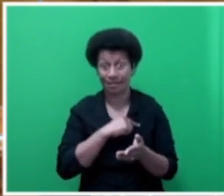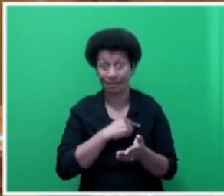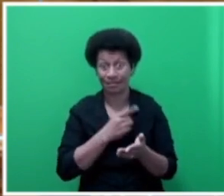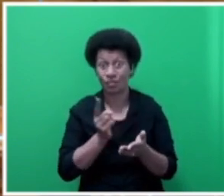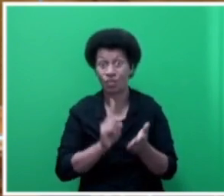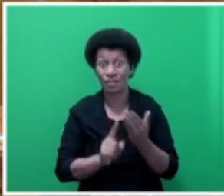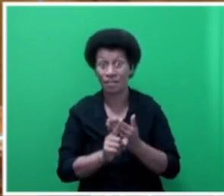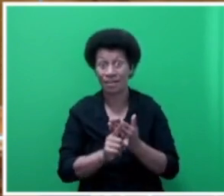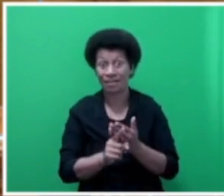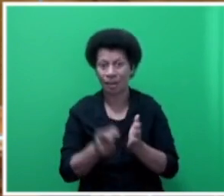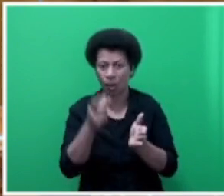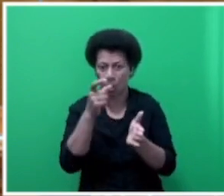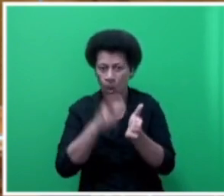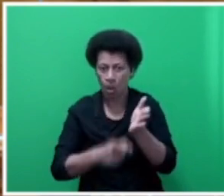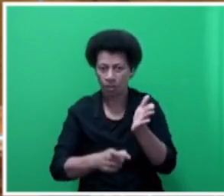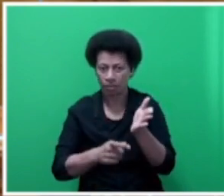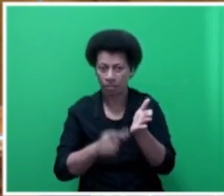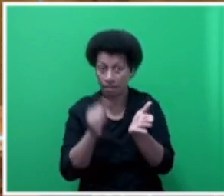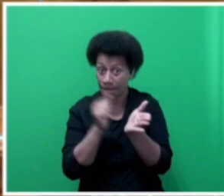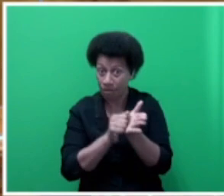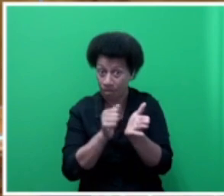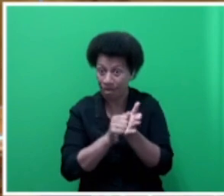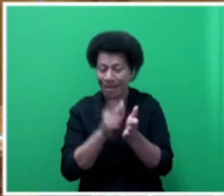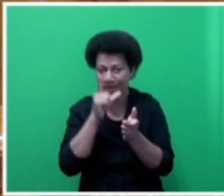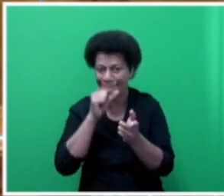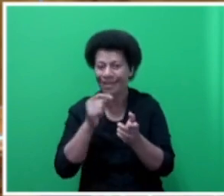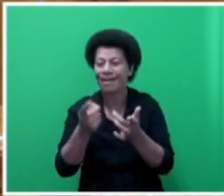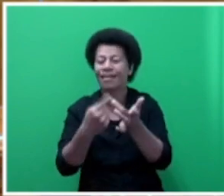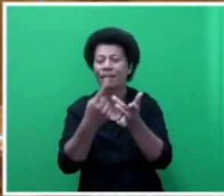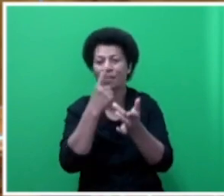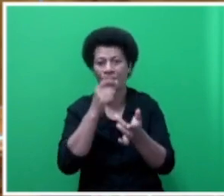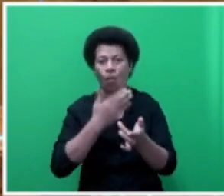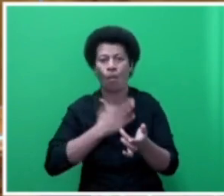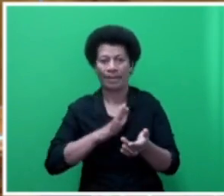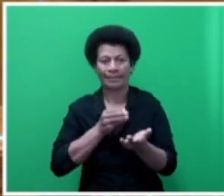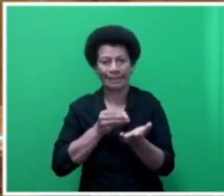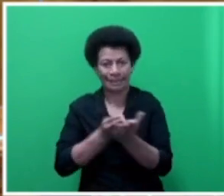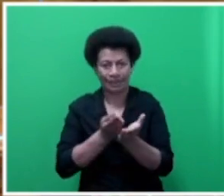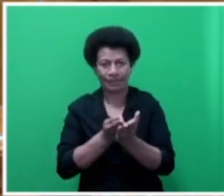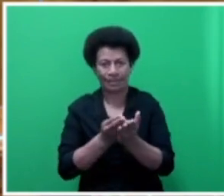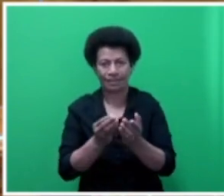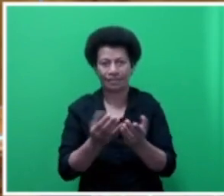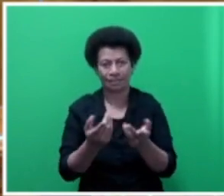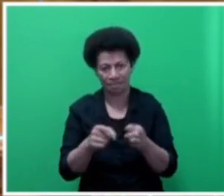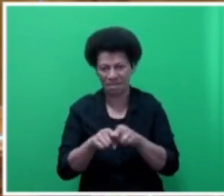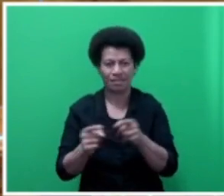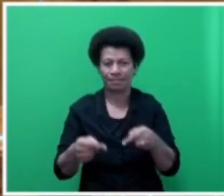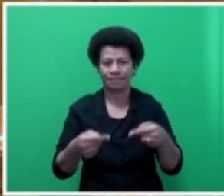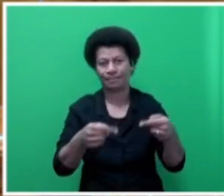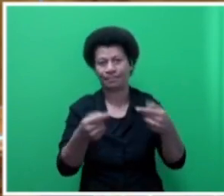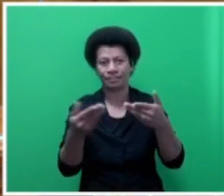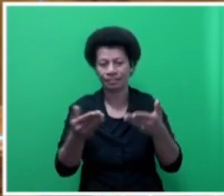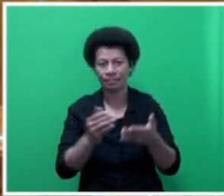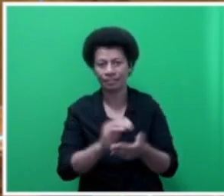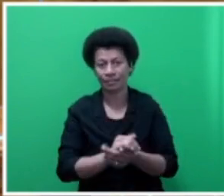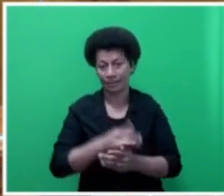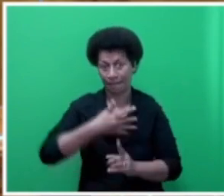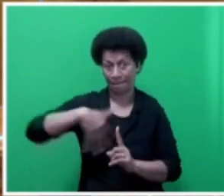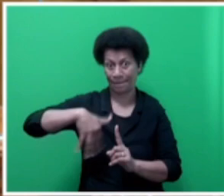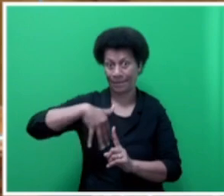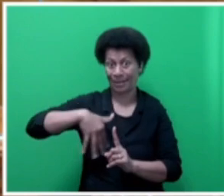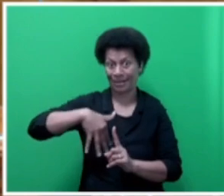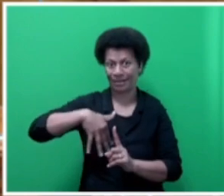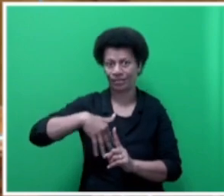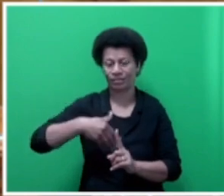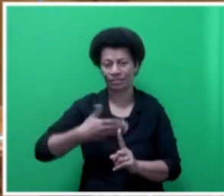more competitive. Sir, taking into account the background information I've earlier elaborated on,